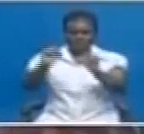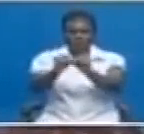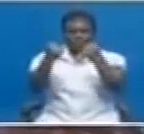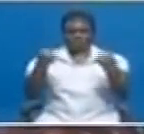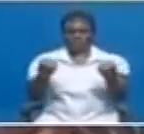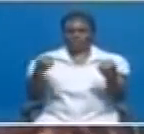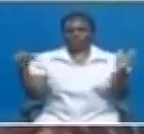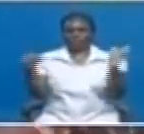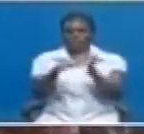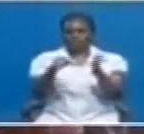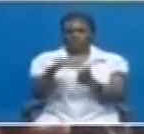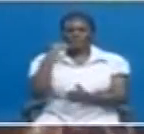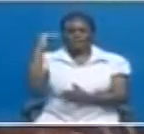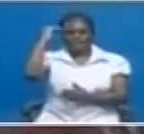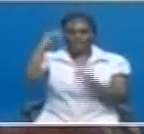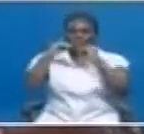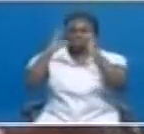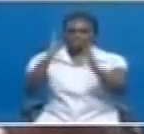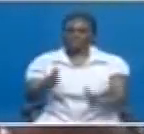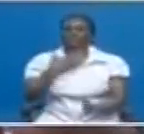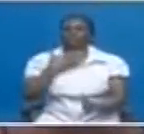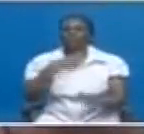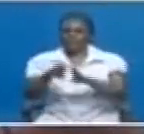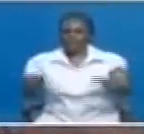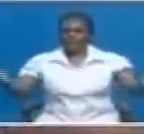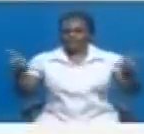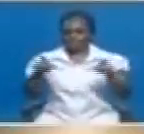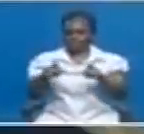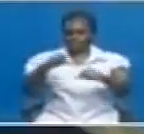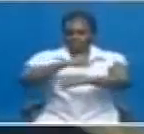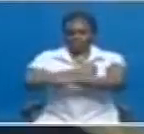and hustle. Head teachers now demand titles for their schools.